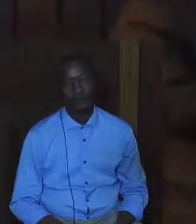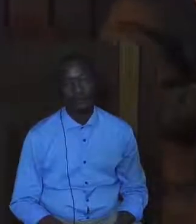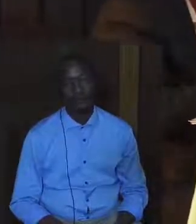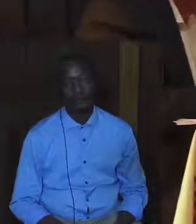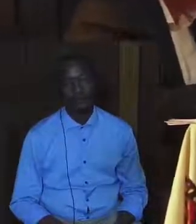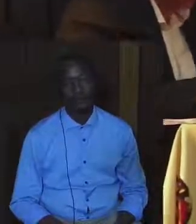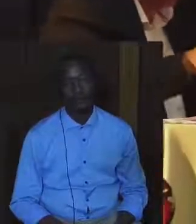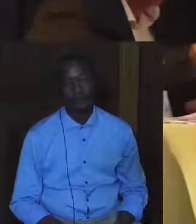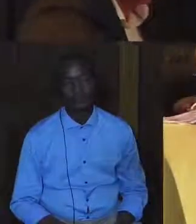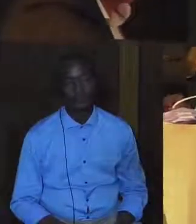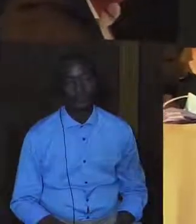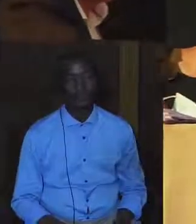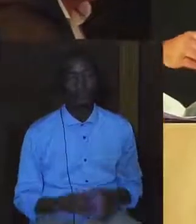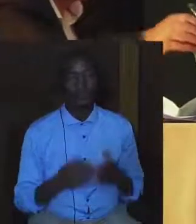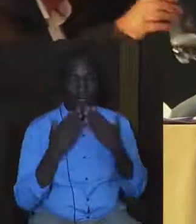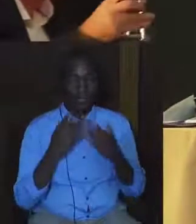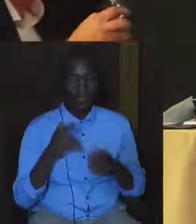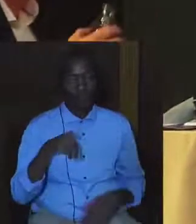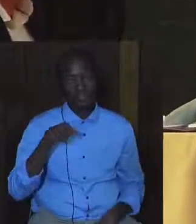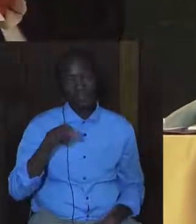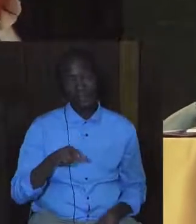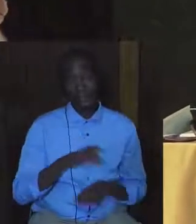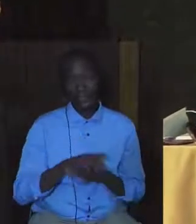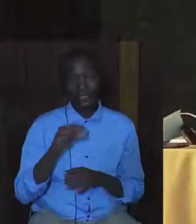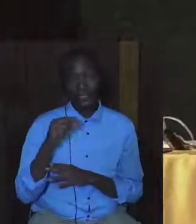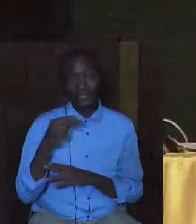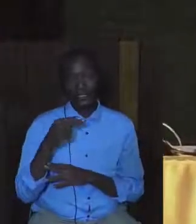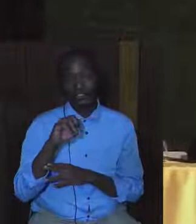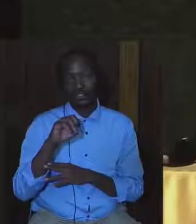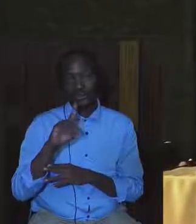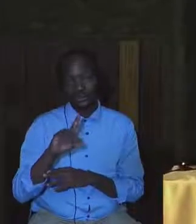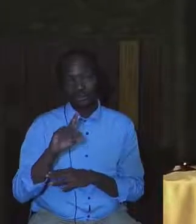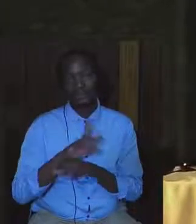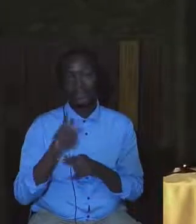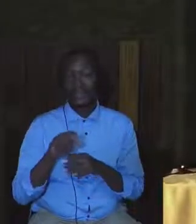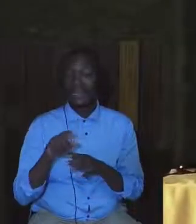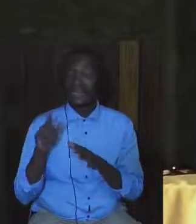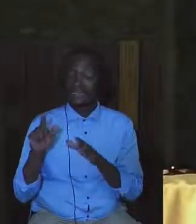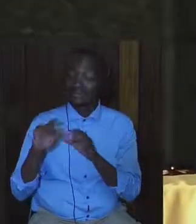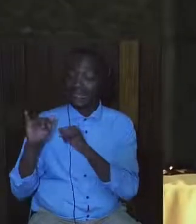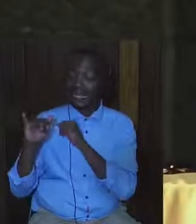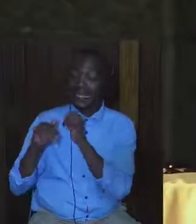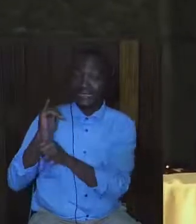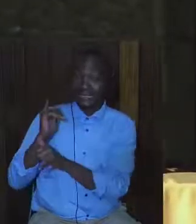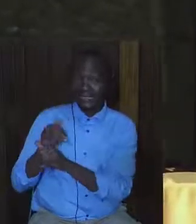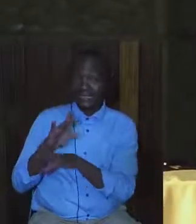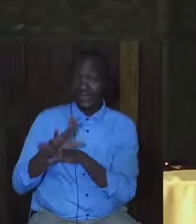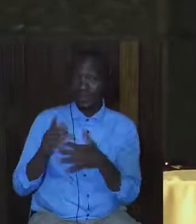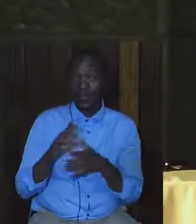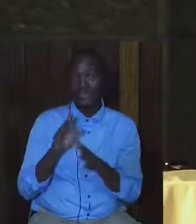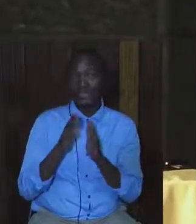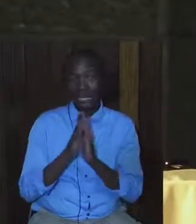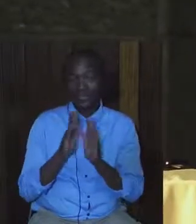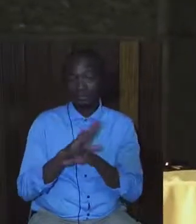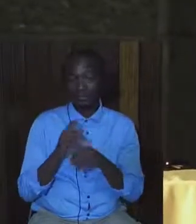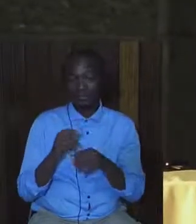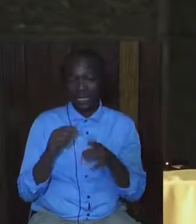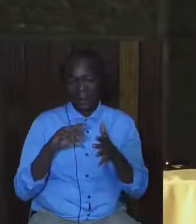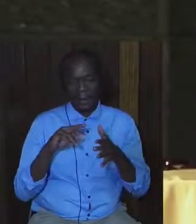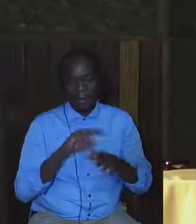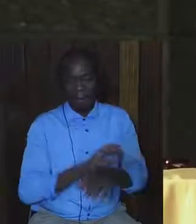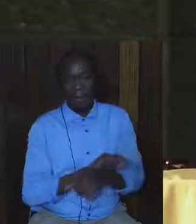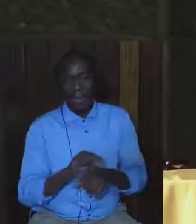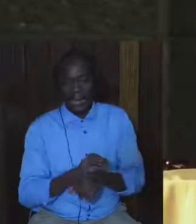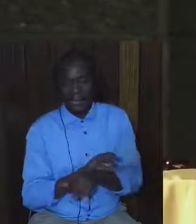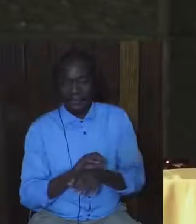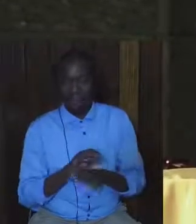Thank you, Chairperson and HOD. The entity was requested to outline the plan to fill the vacant